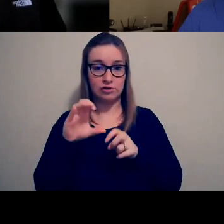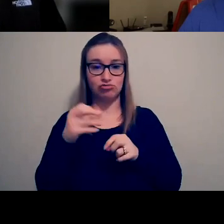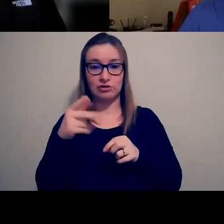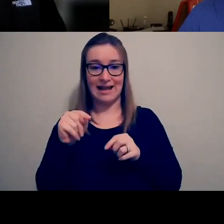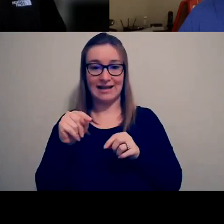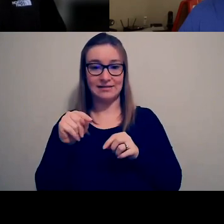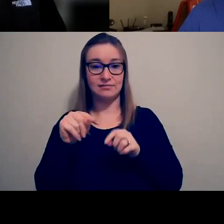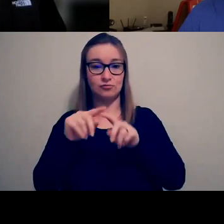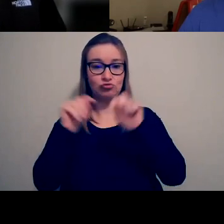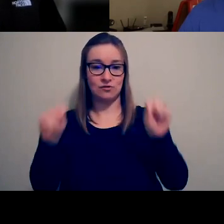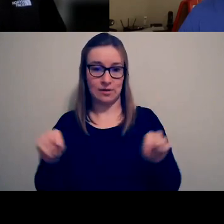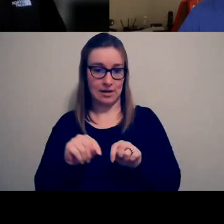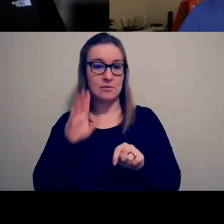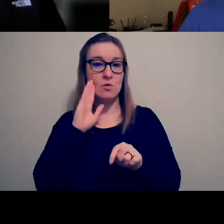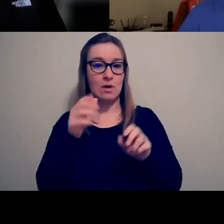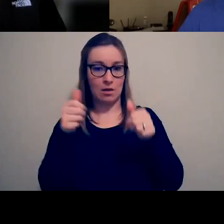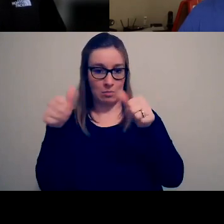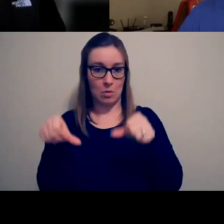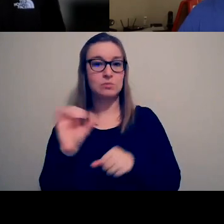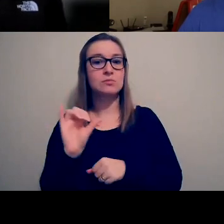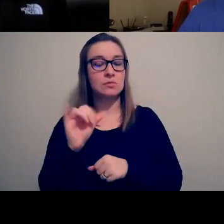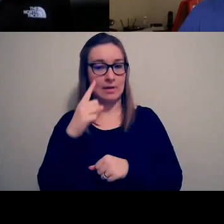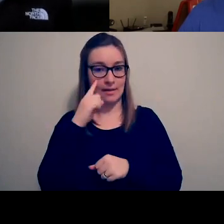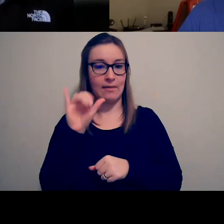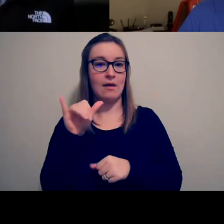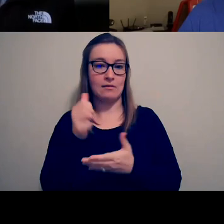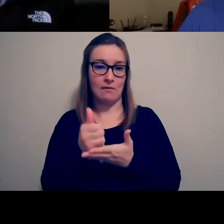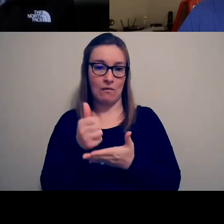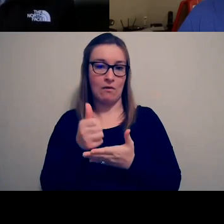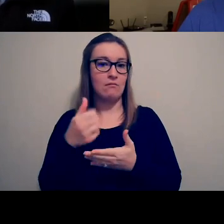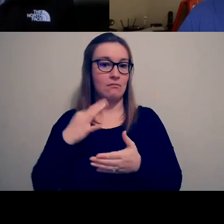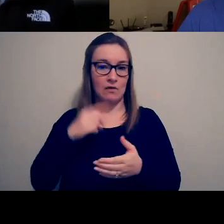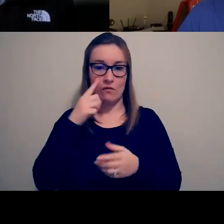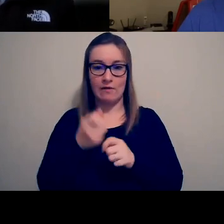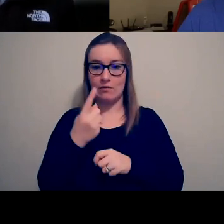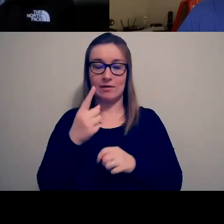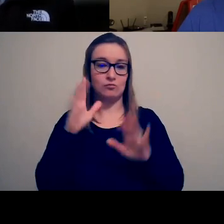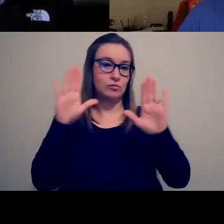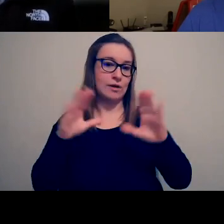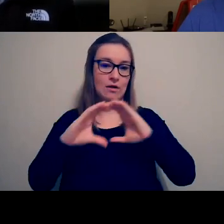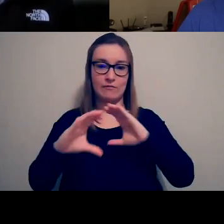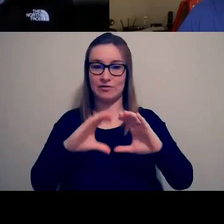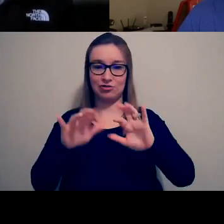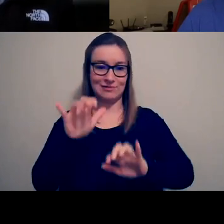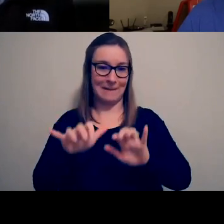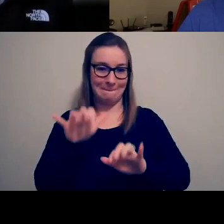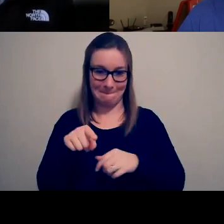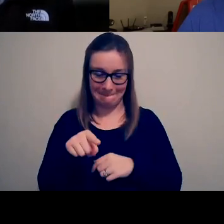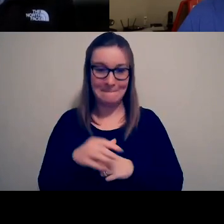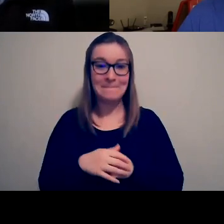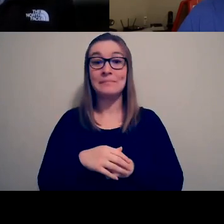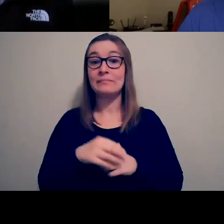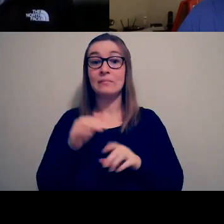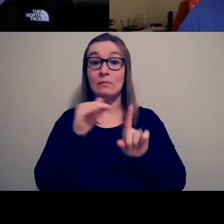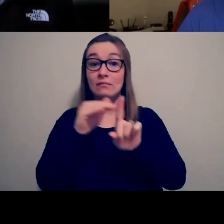chat transcript up as well, because I think that will be helpful for everyone, because there was so much great conversation in there. As a quick